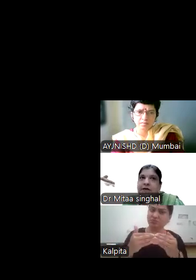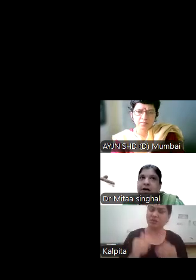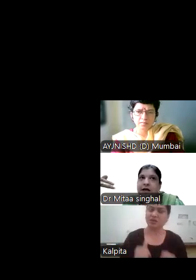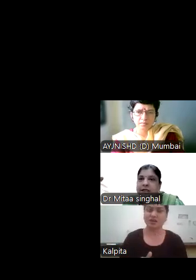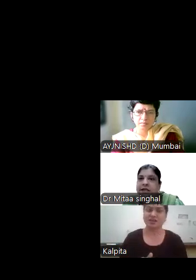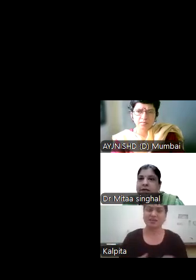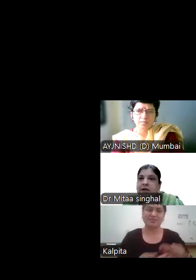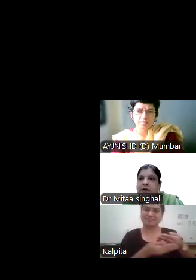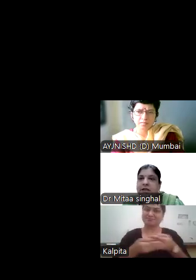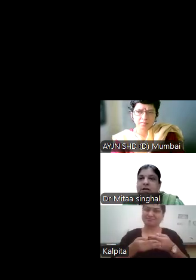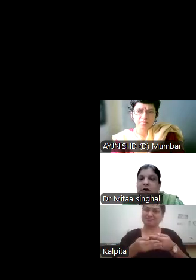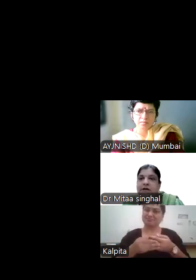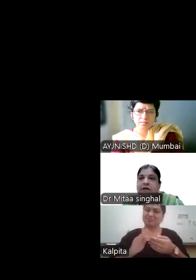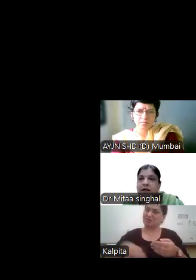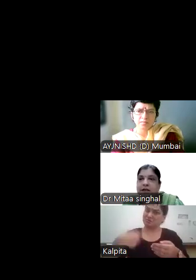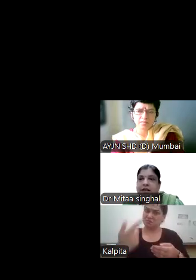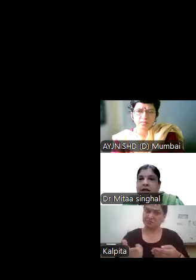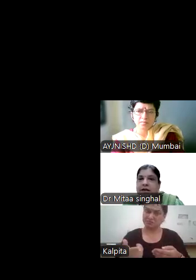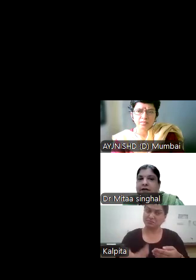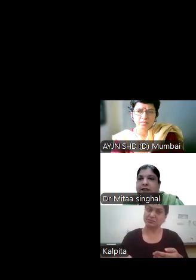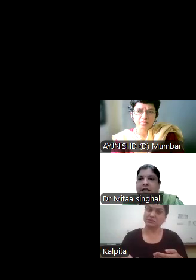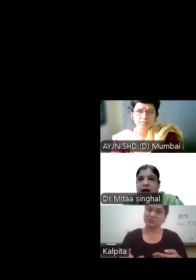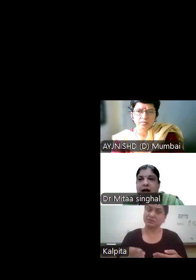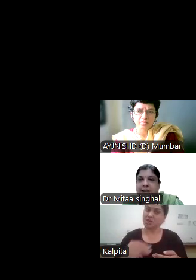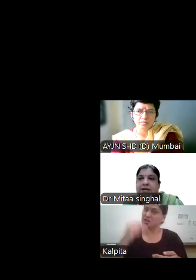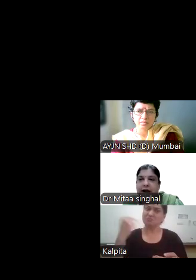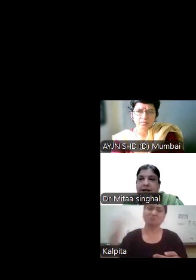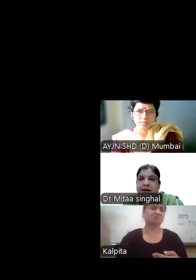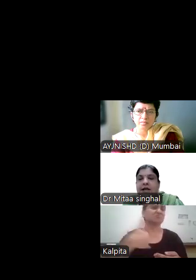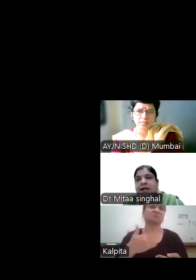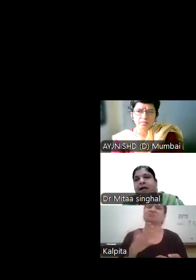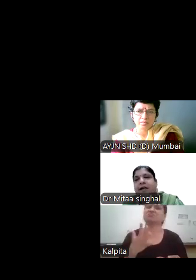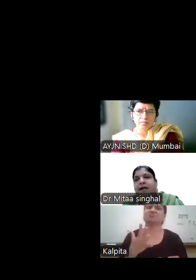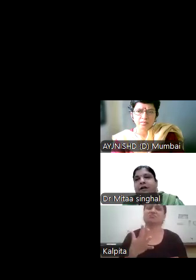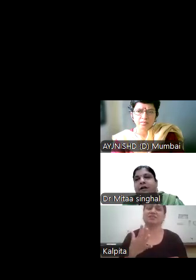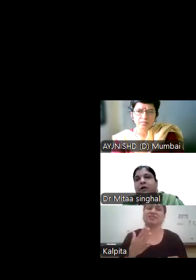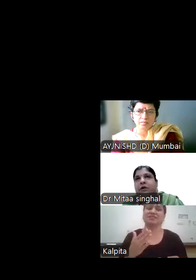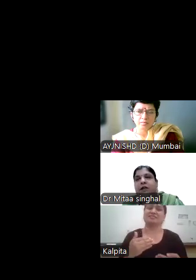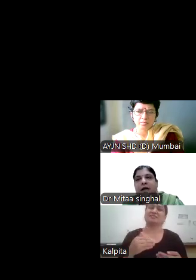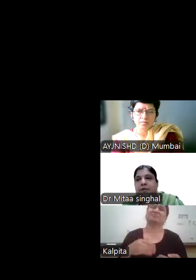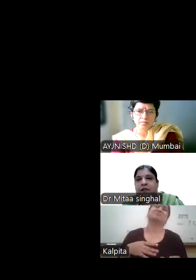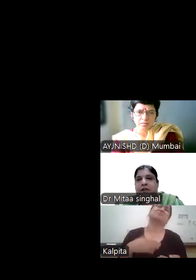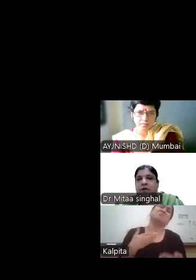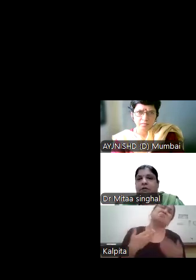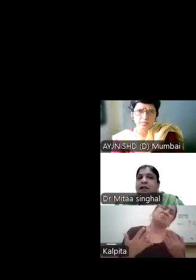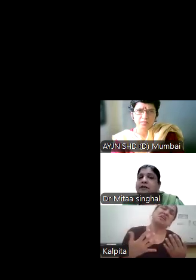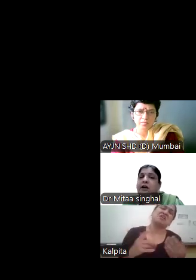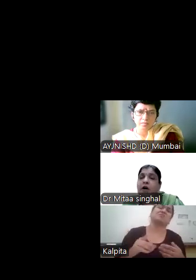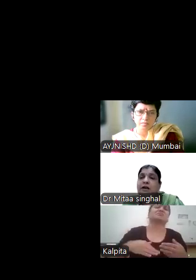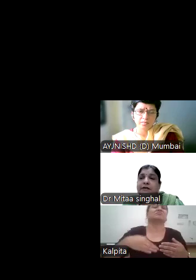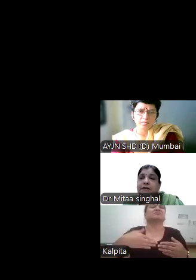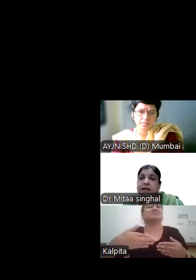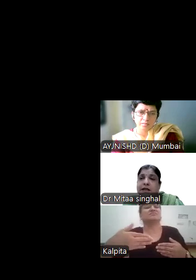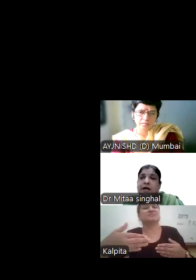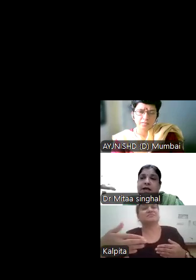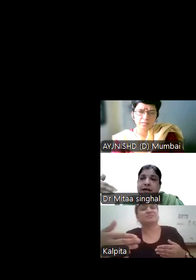the referral comes early because there is a lot of awareness that if there is any high risk factor, they are referred to the therapy institute. But if they are